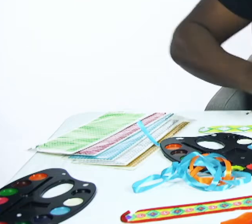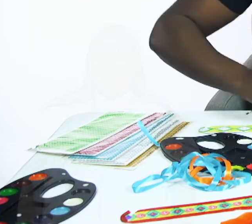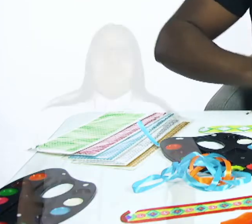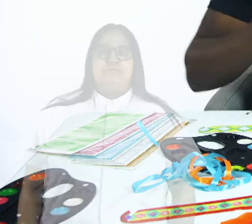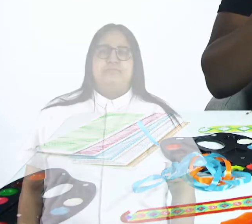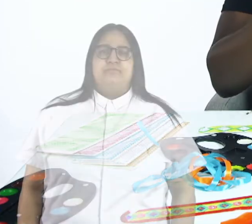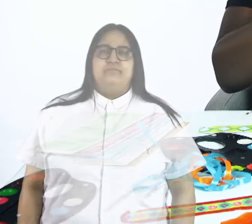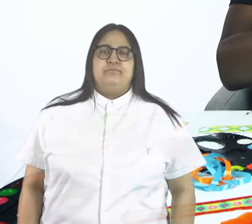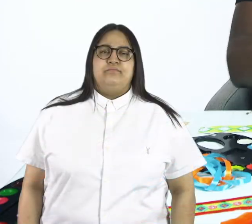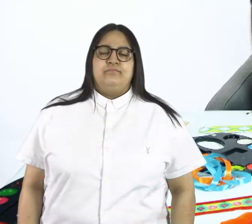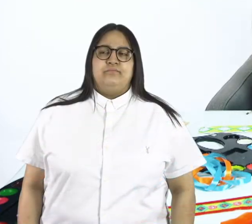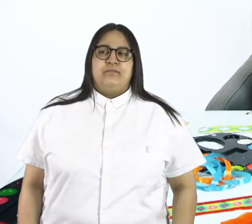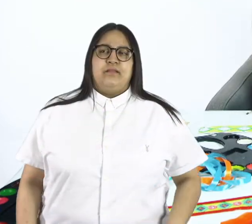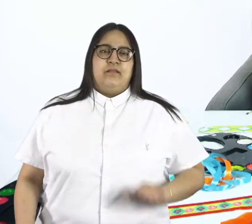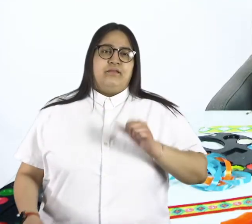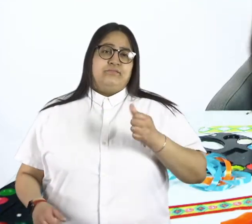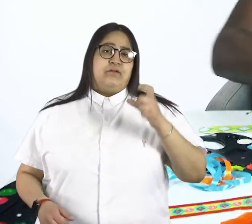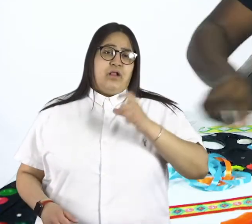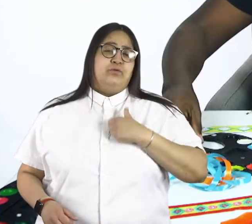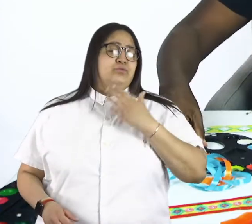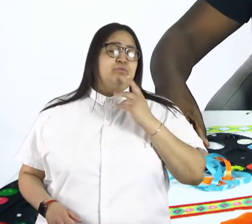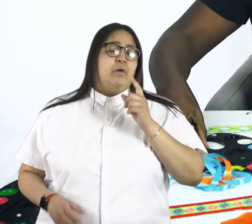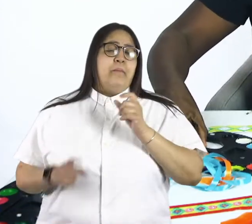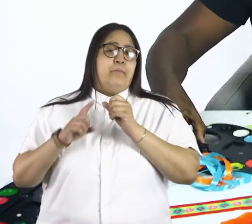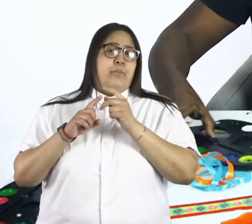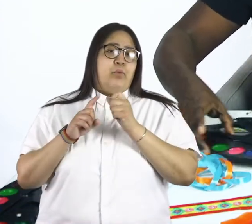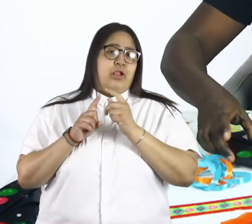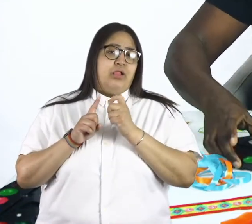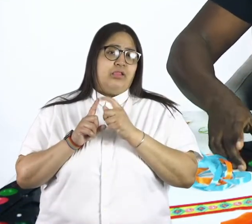So the next color we're going to use is purple.